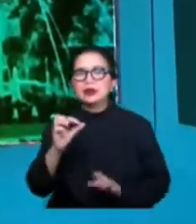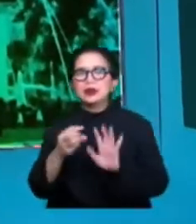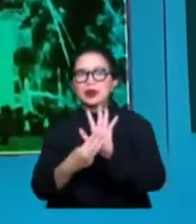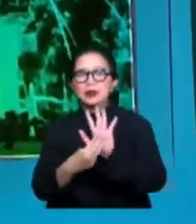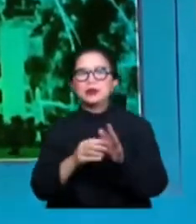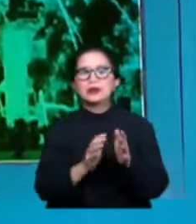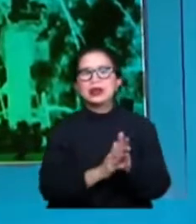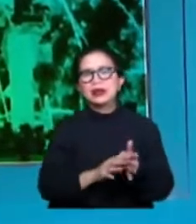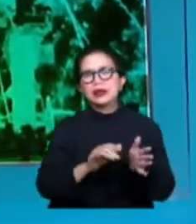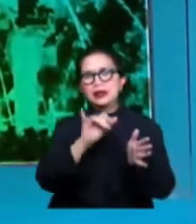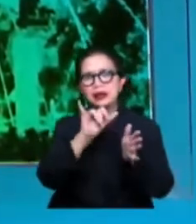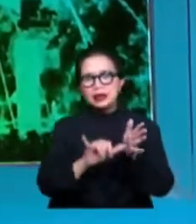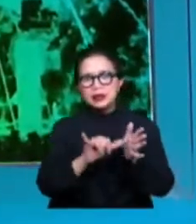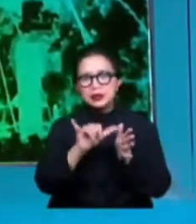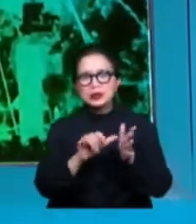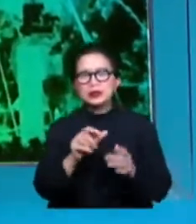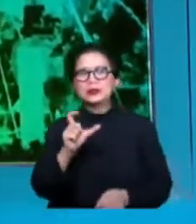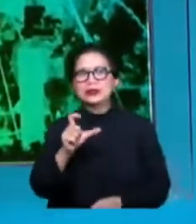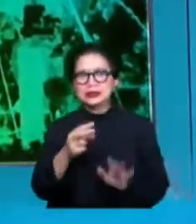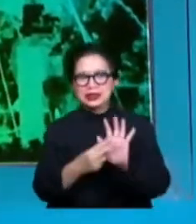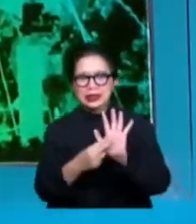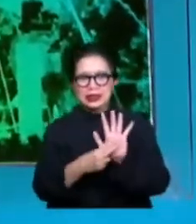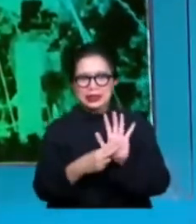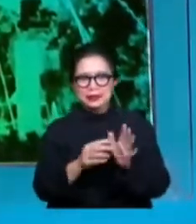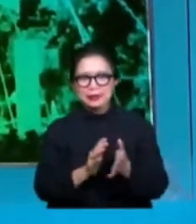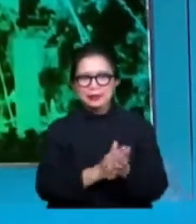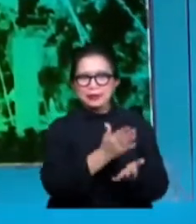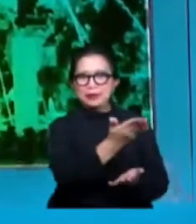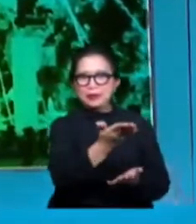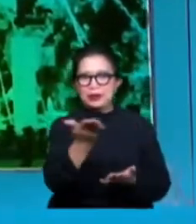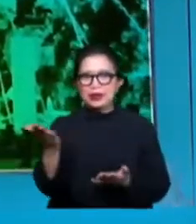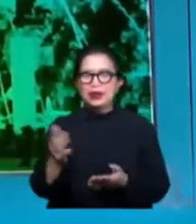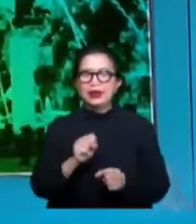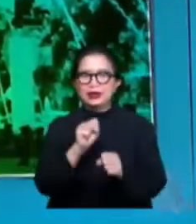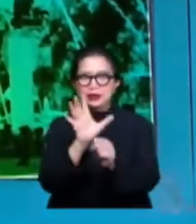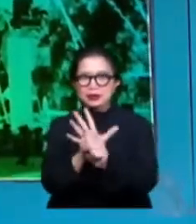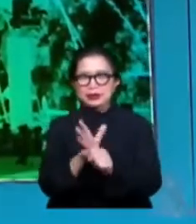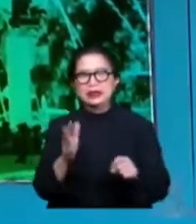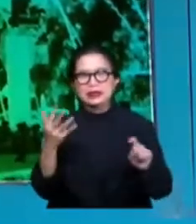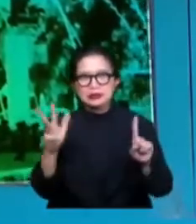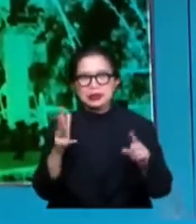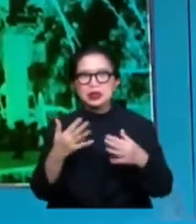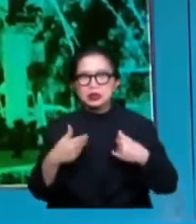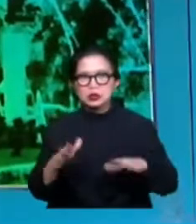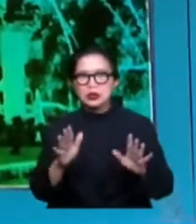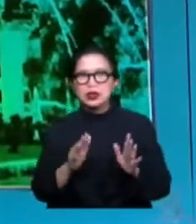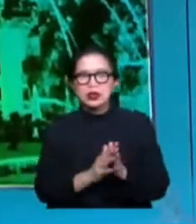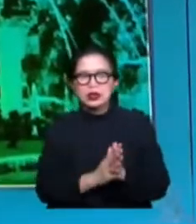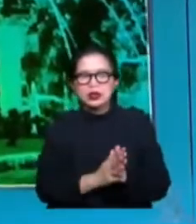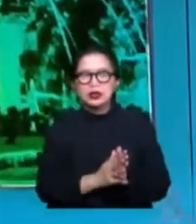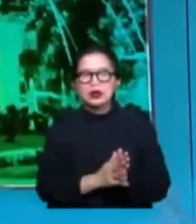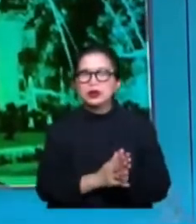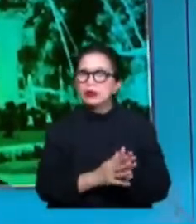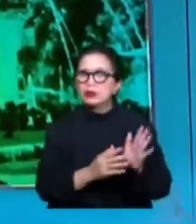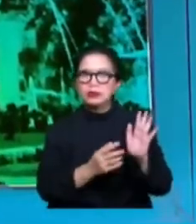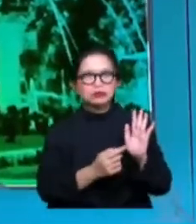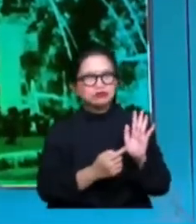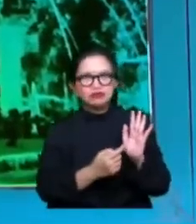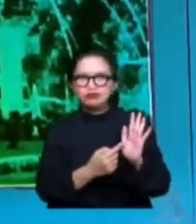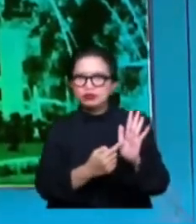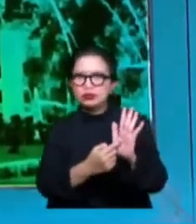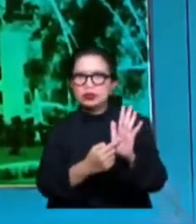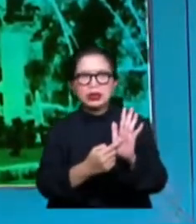And ladies and gentlemen, the COVID-19 pandemic has clearly demonstrated the need to integrate public health considerations into urban